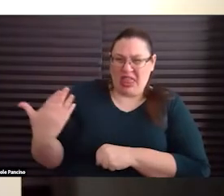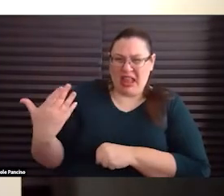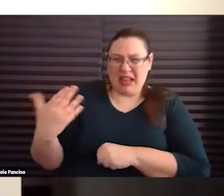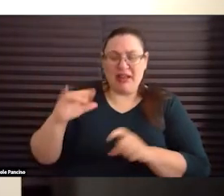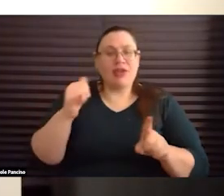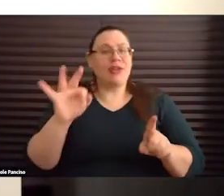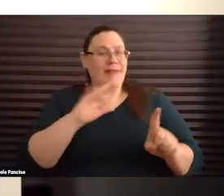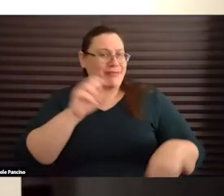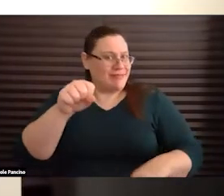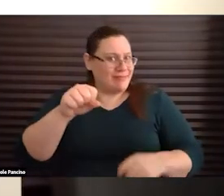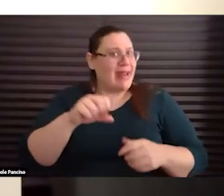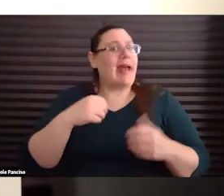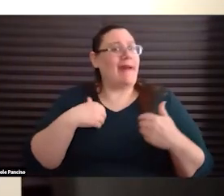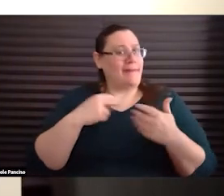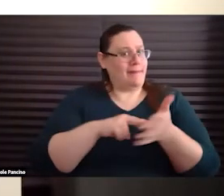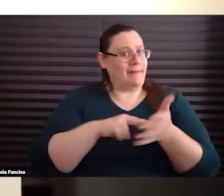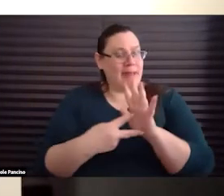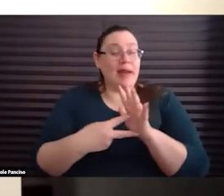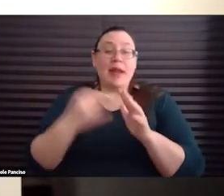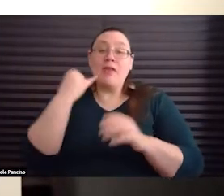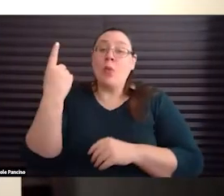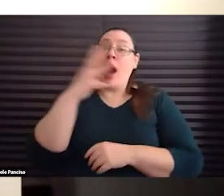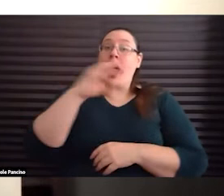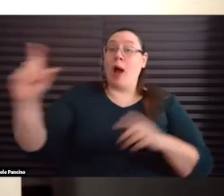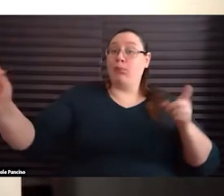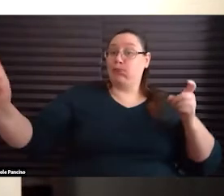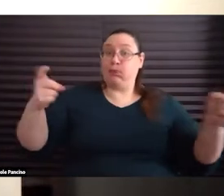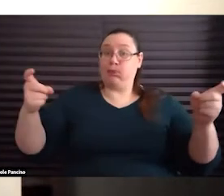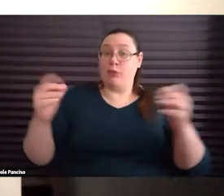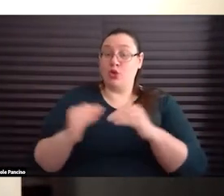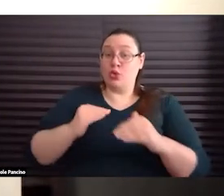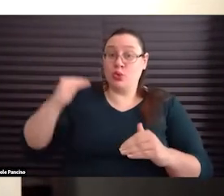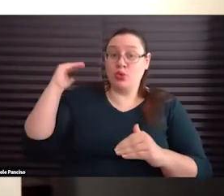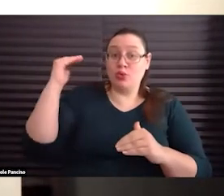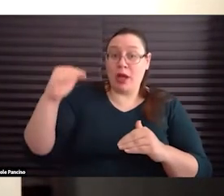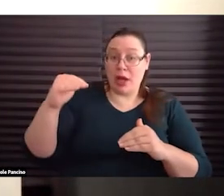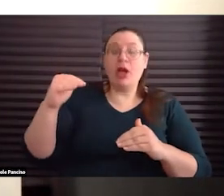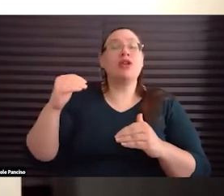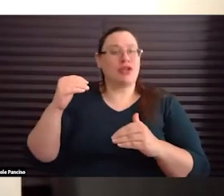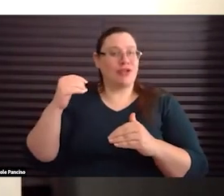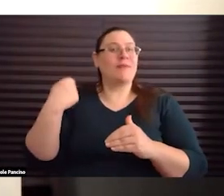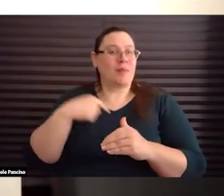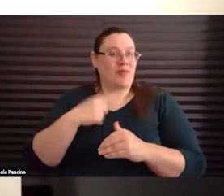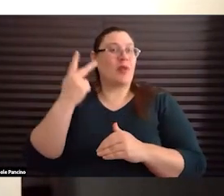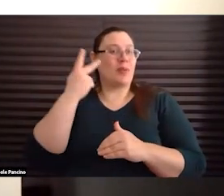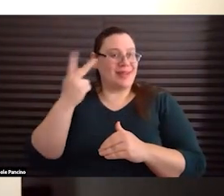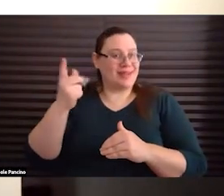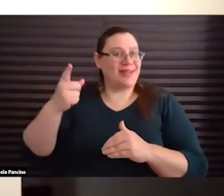one company gains too much control, we're seeing that they can